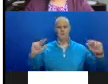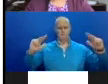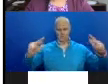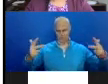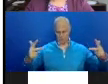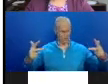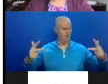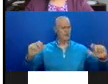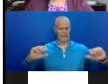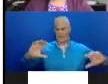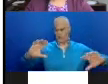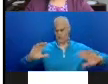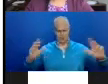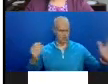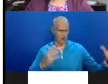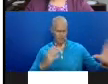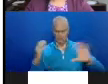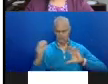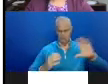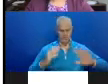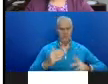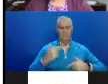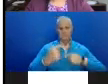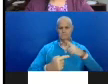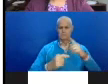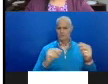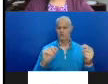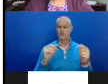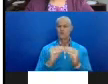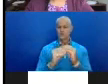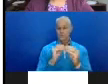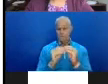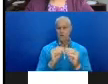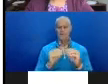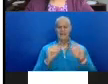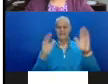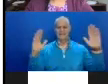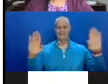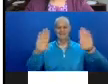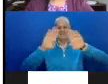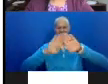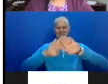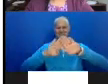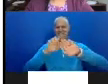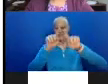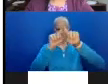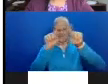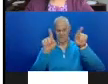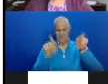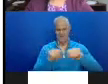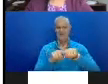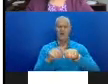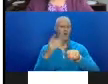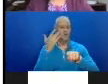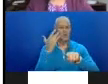have conversations that actually lead to repair. That's kind of in that golden triangle piece. So that's kind of the work with the person